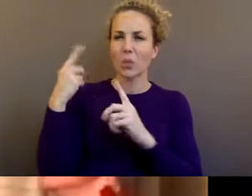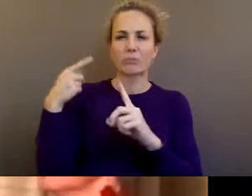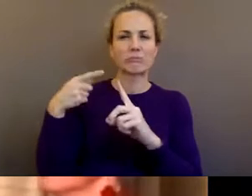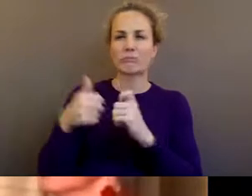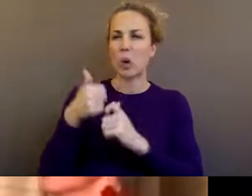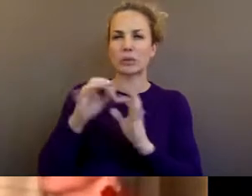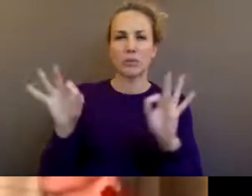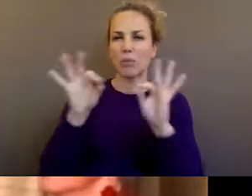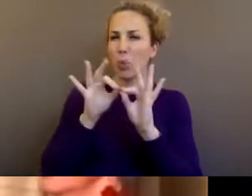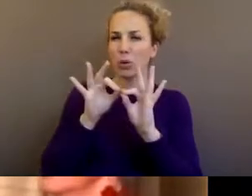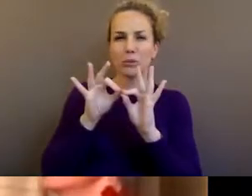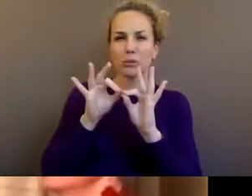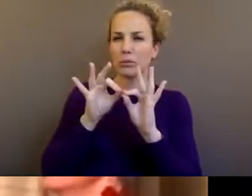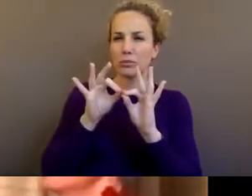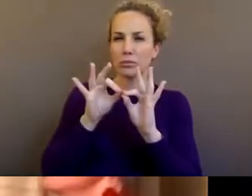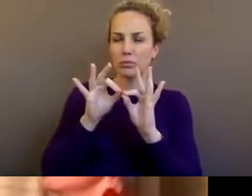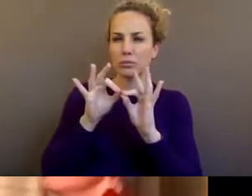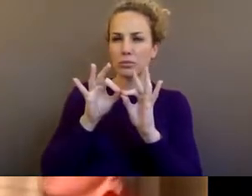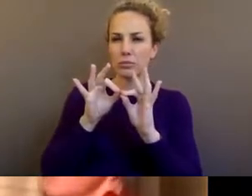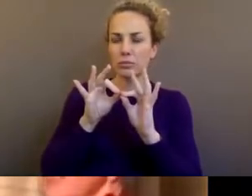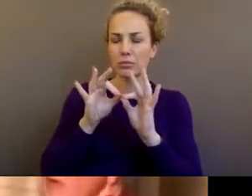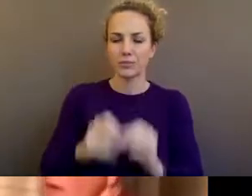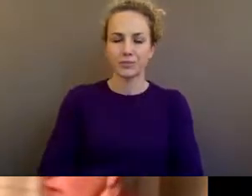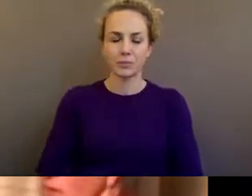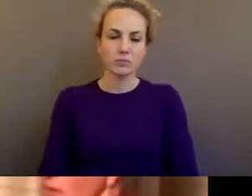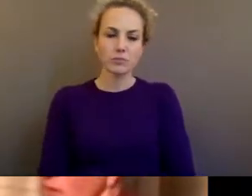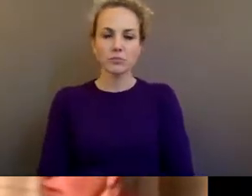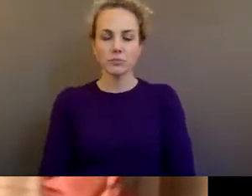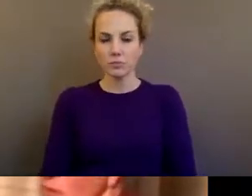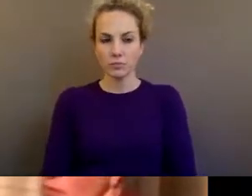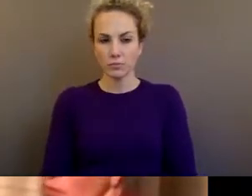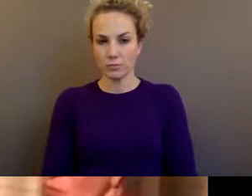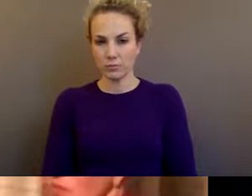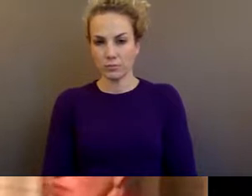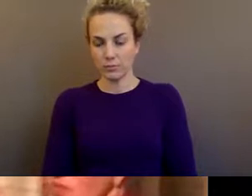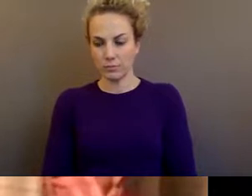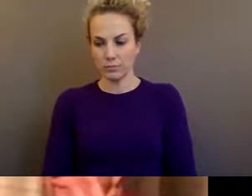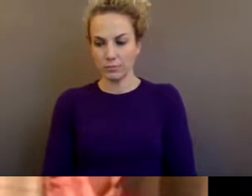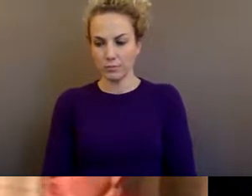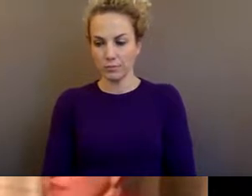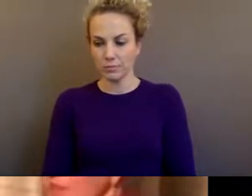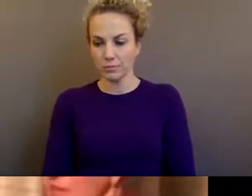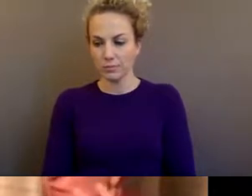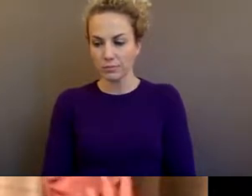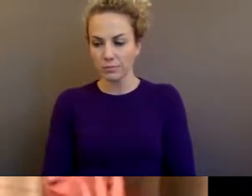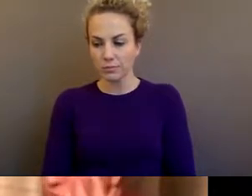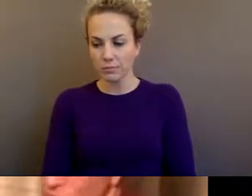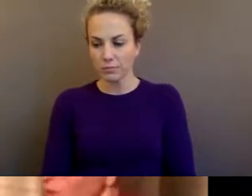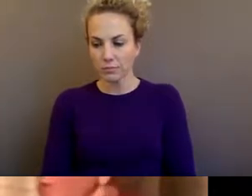thing? I think for me, what just keeps